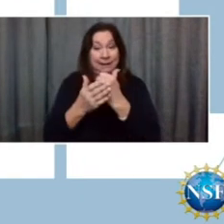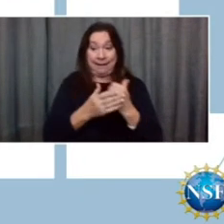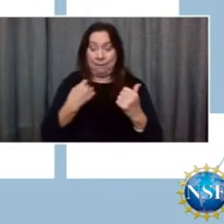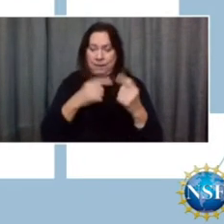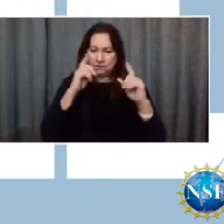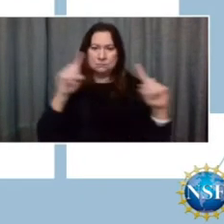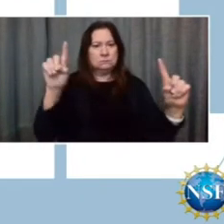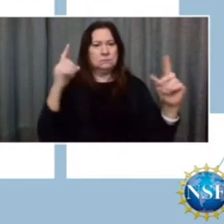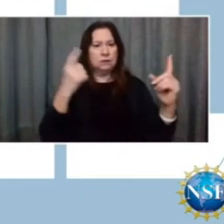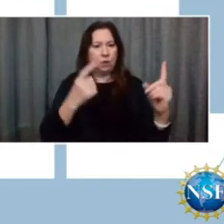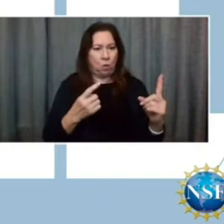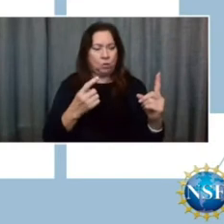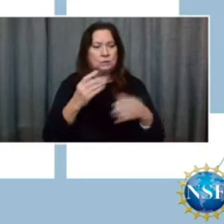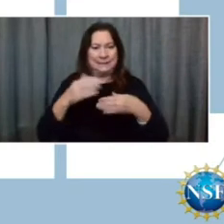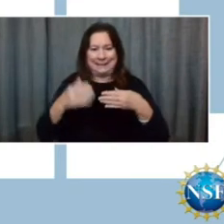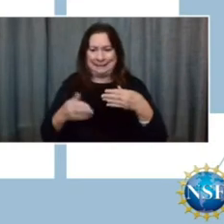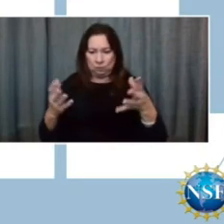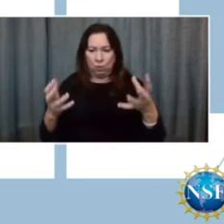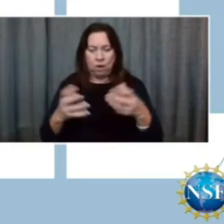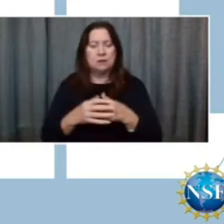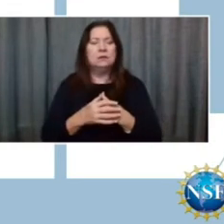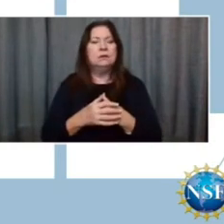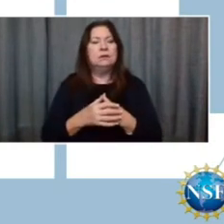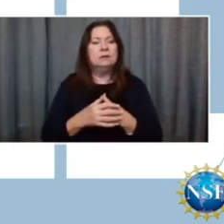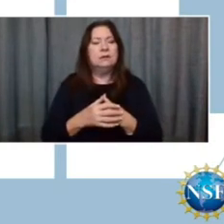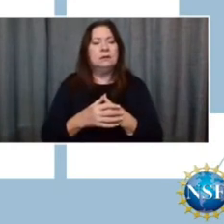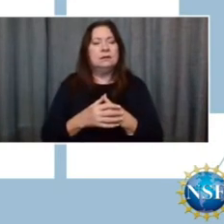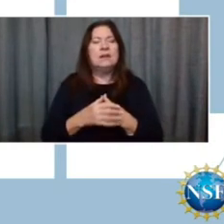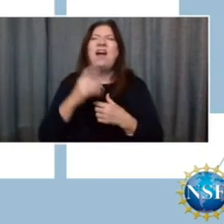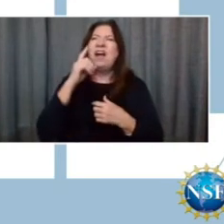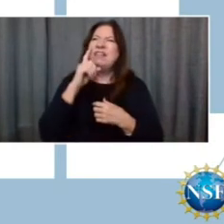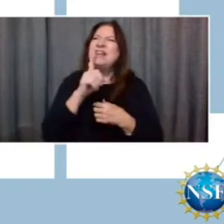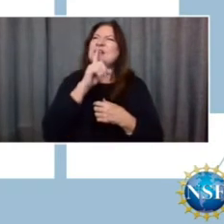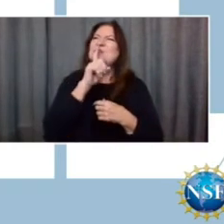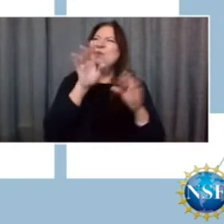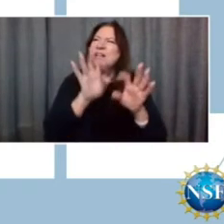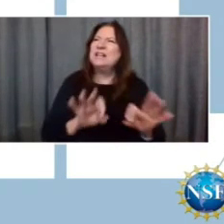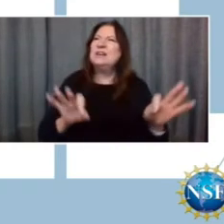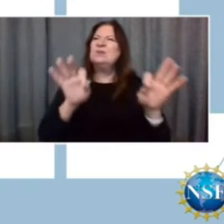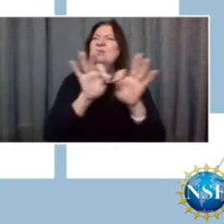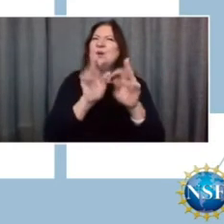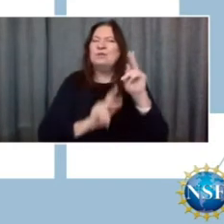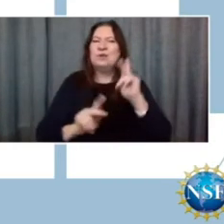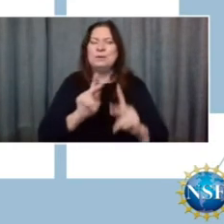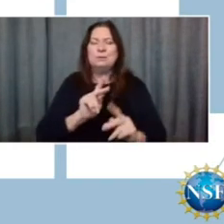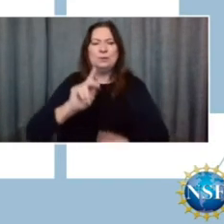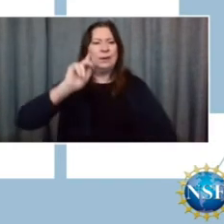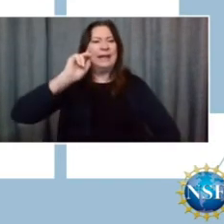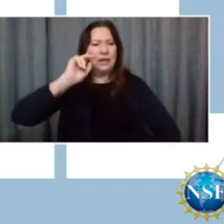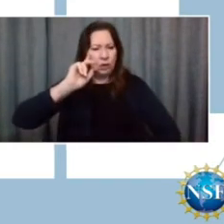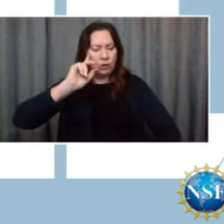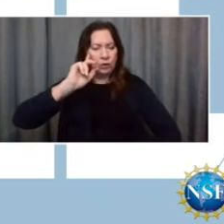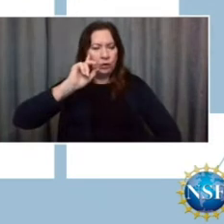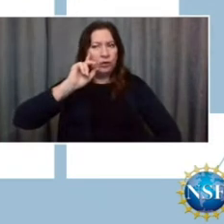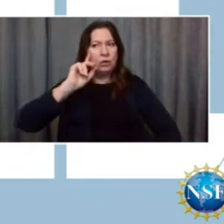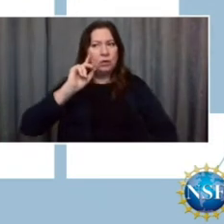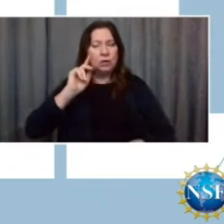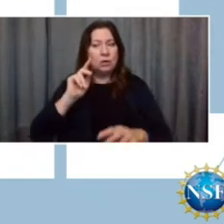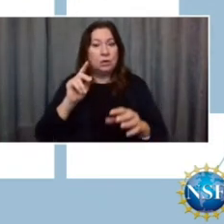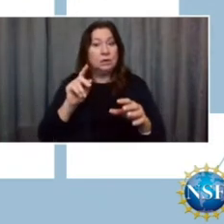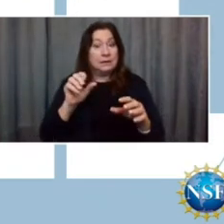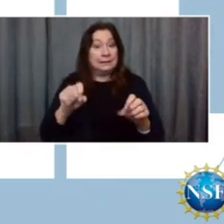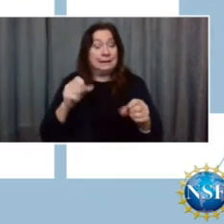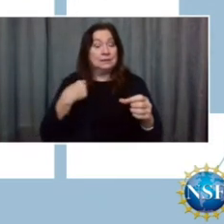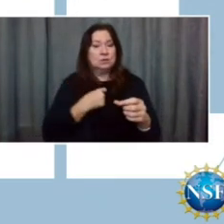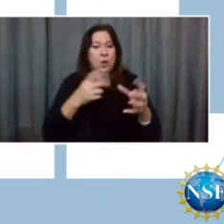the goals and ends that we're after. So I think it's really important for people to hear that while we want some forms